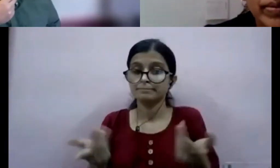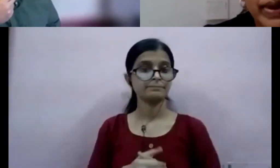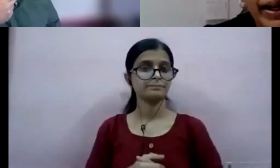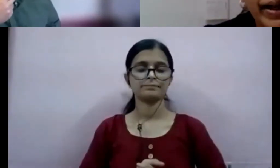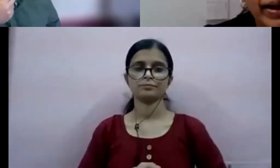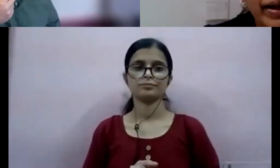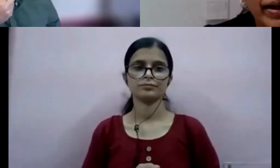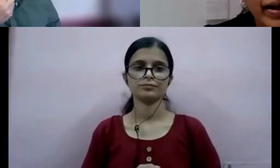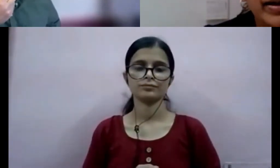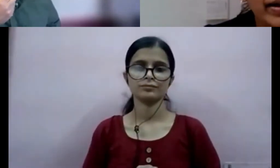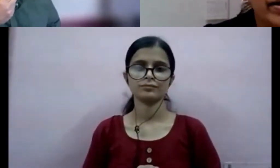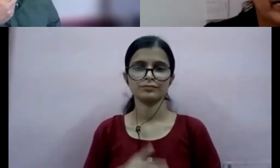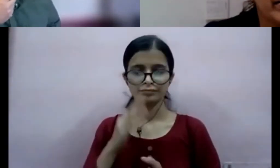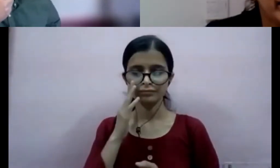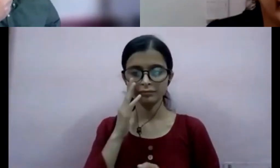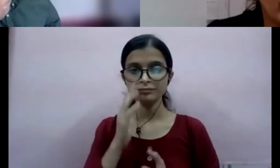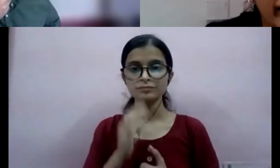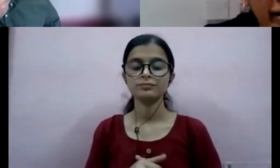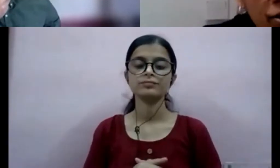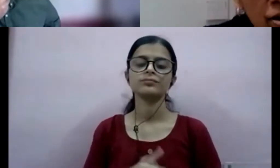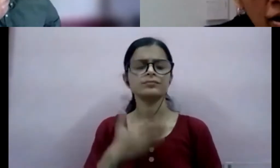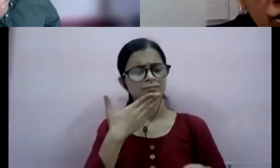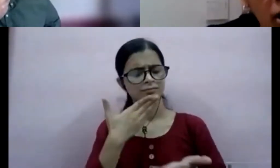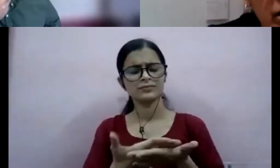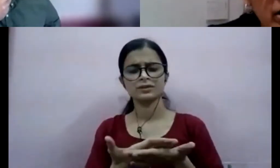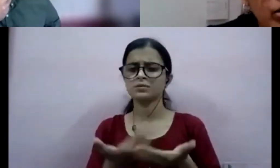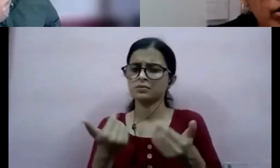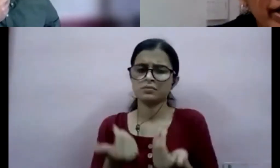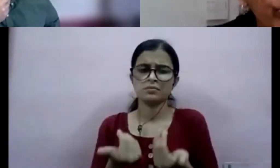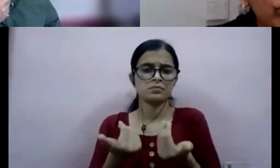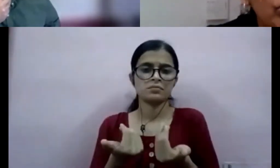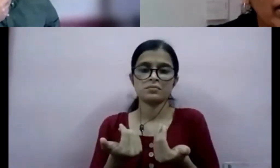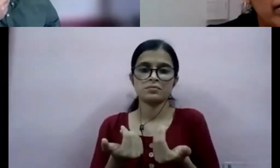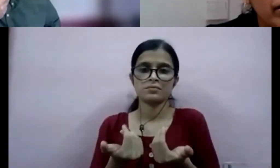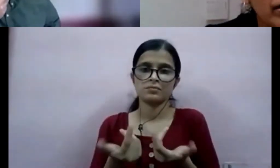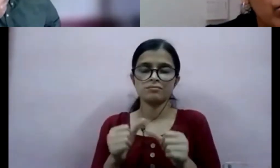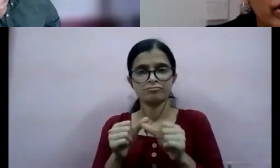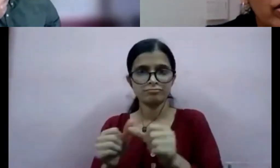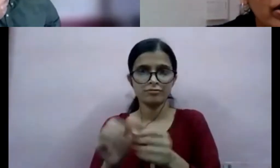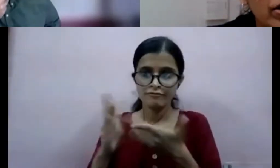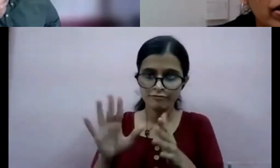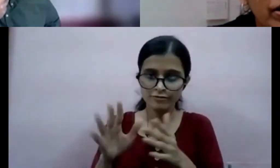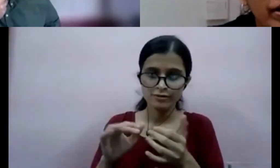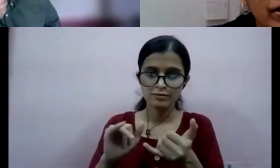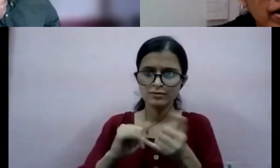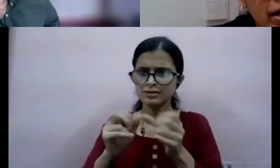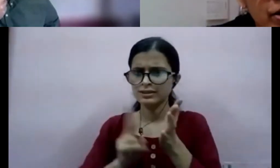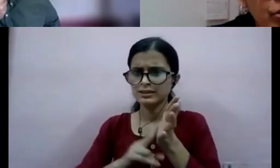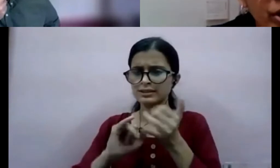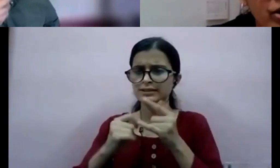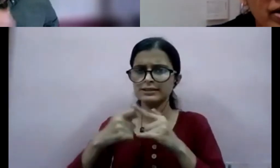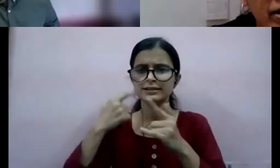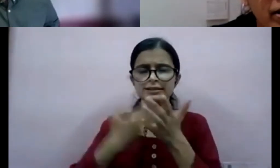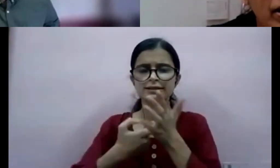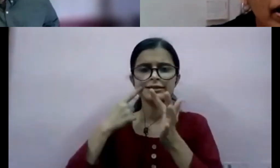Other windows are available. Yeah. Thank you. I think your answer also responds to Sanskriti's questions. There's a series